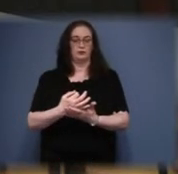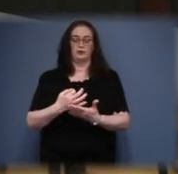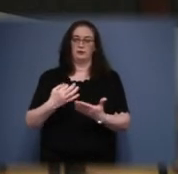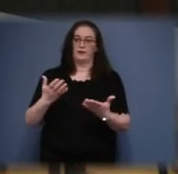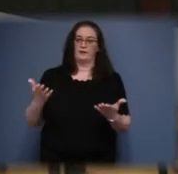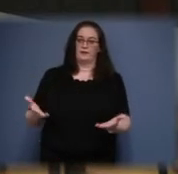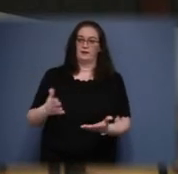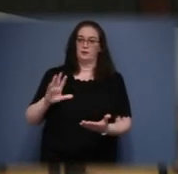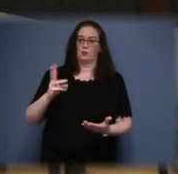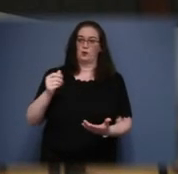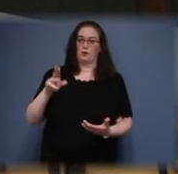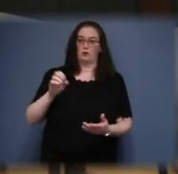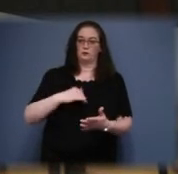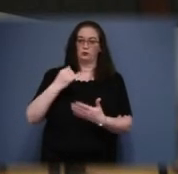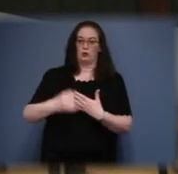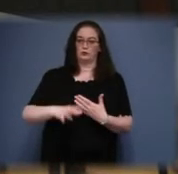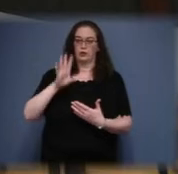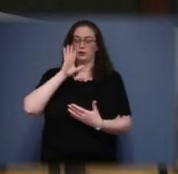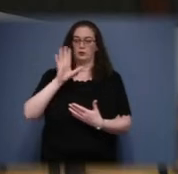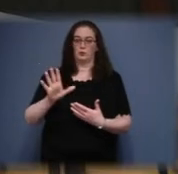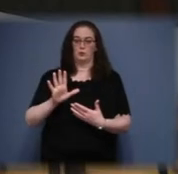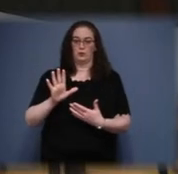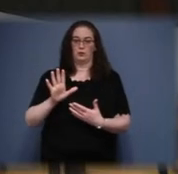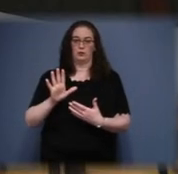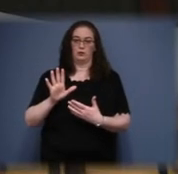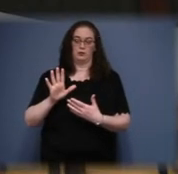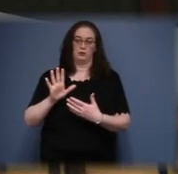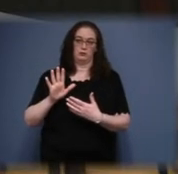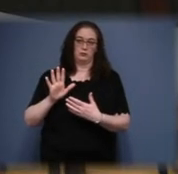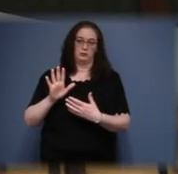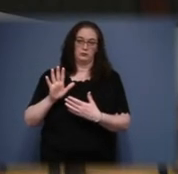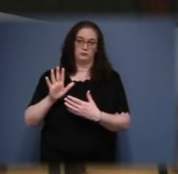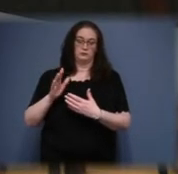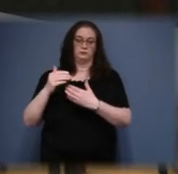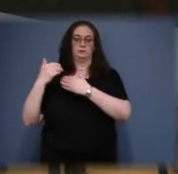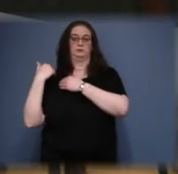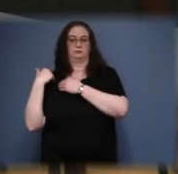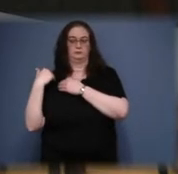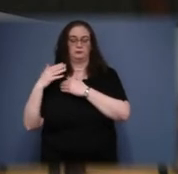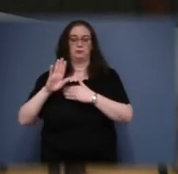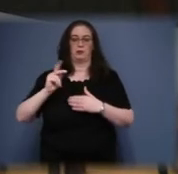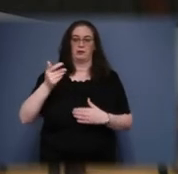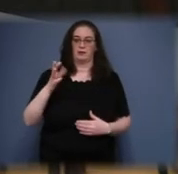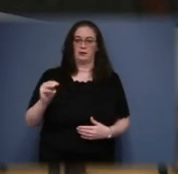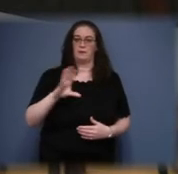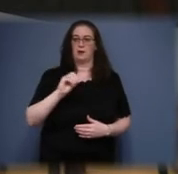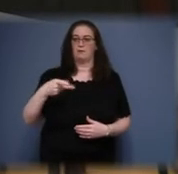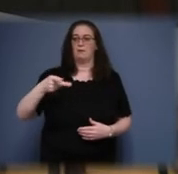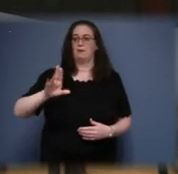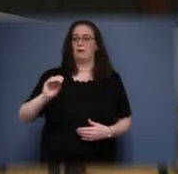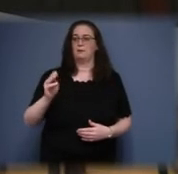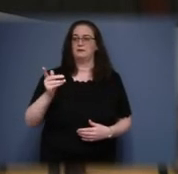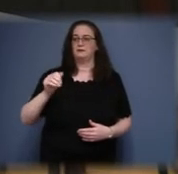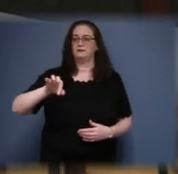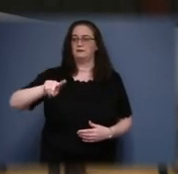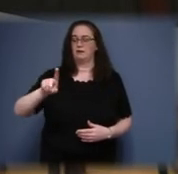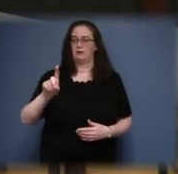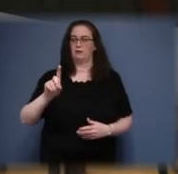warehouse project will put on the backs of Buckingham and Plumstead citizens is